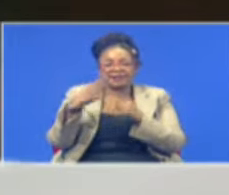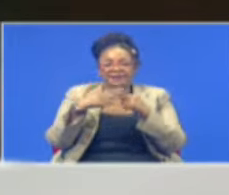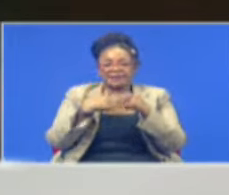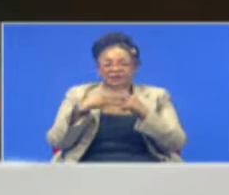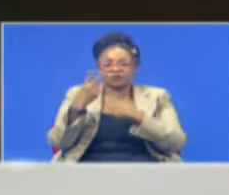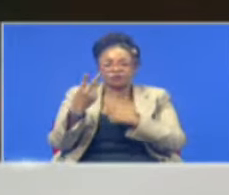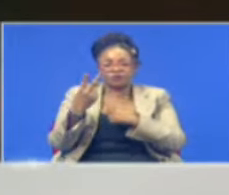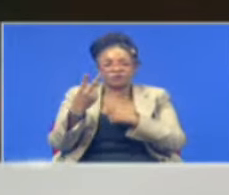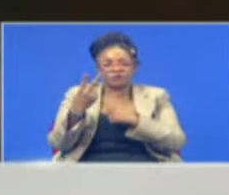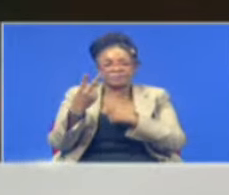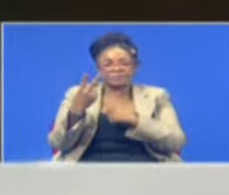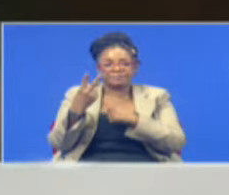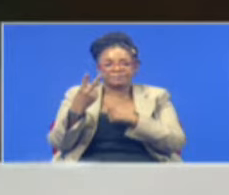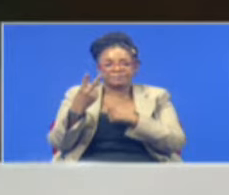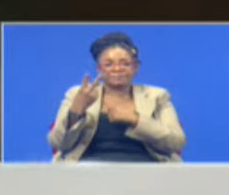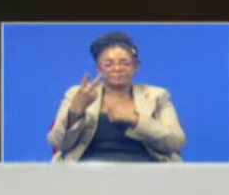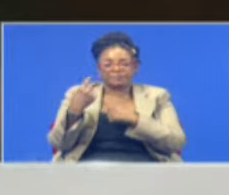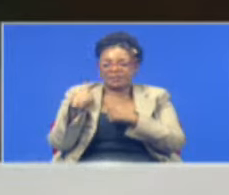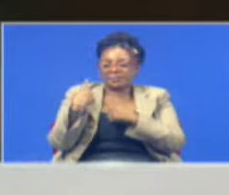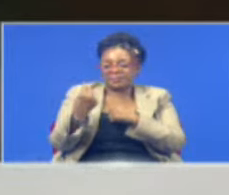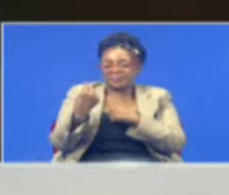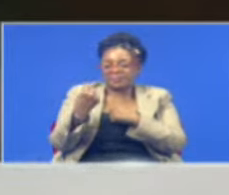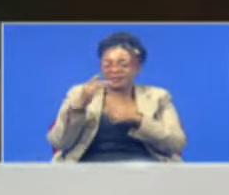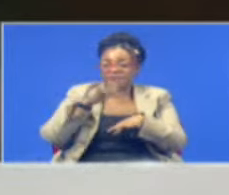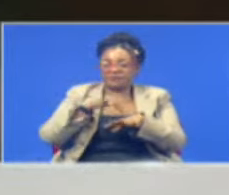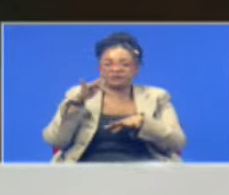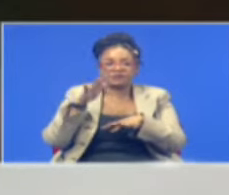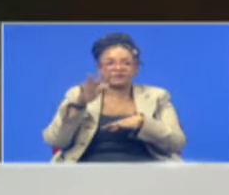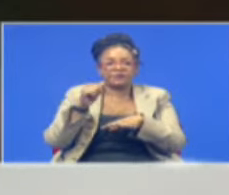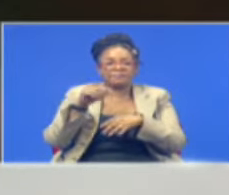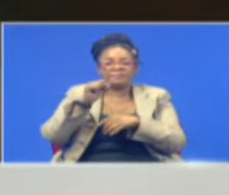154,392. Now, the latest infections are out of a sample size of